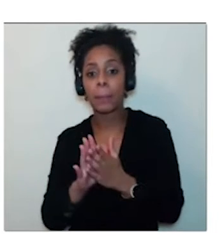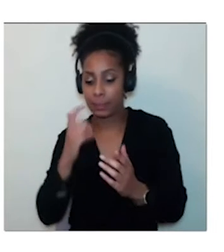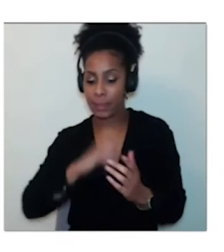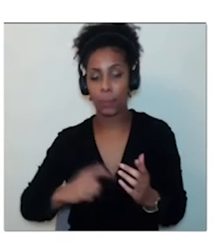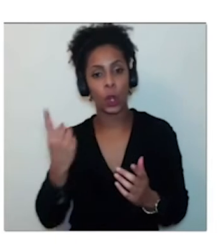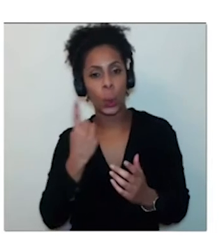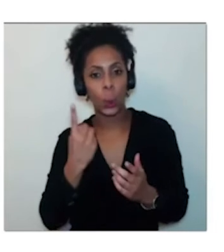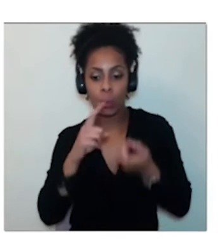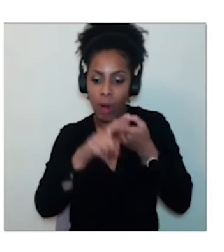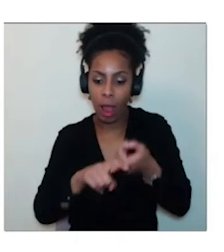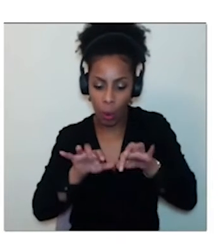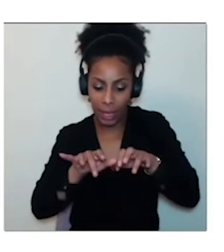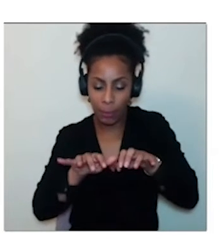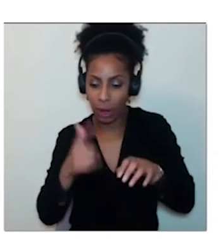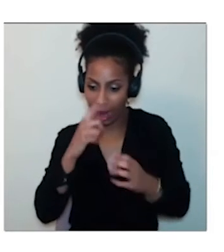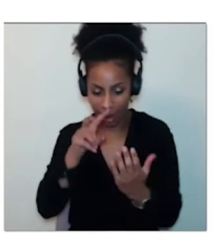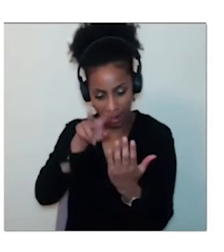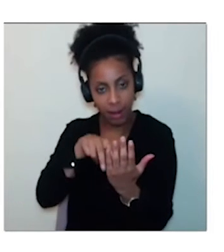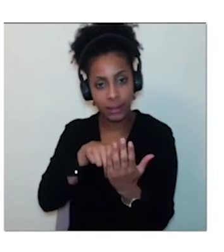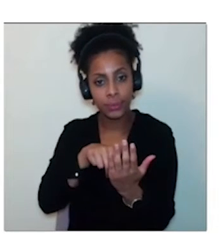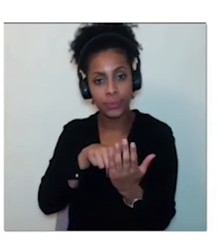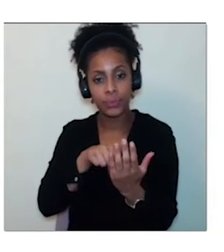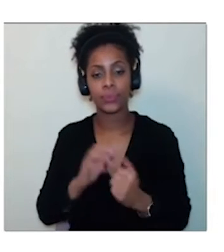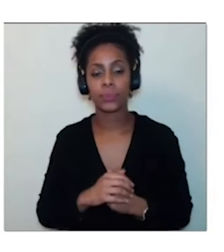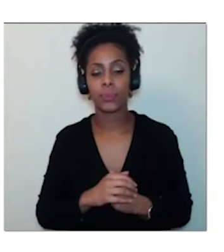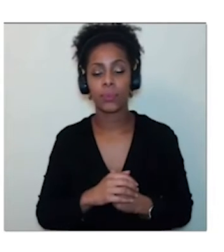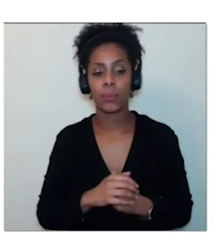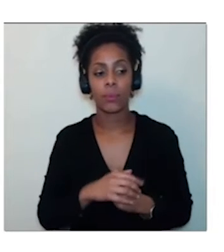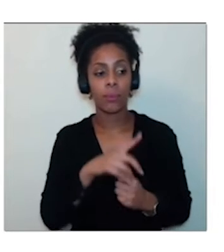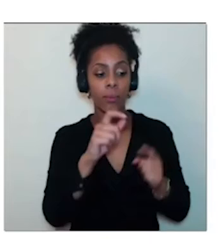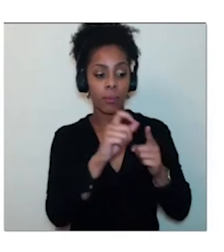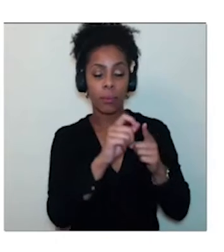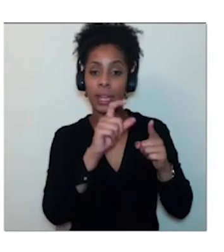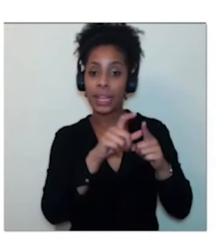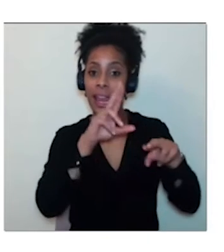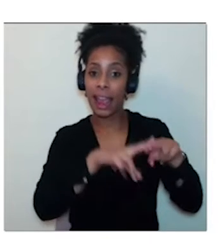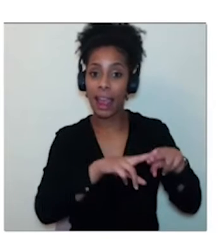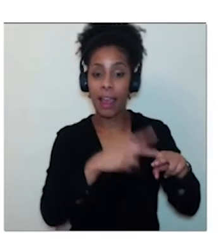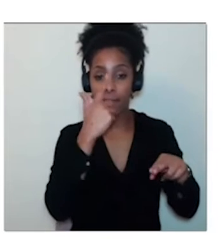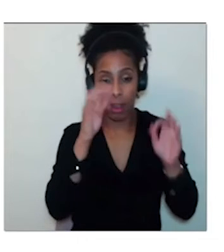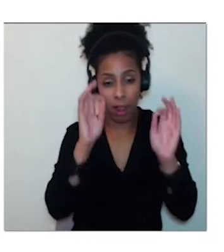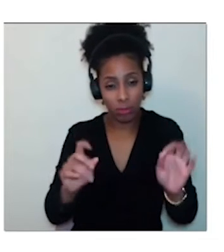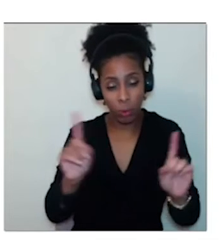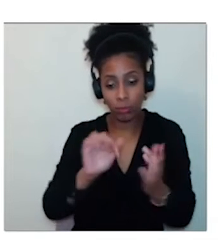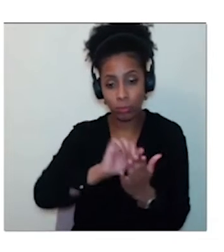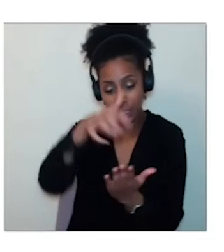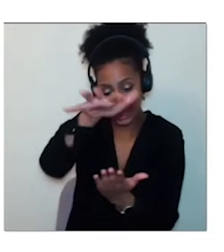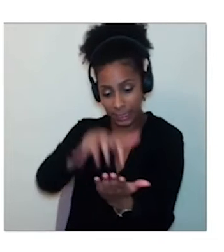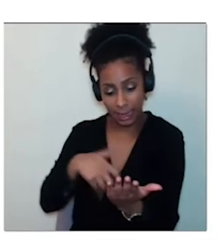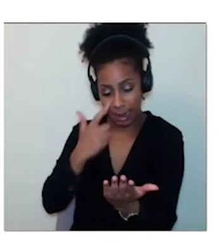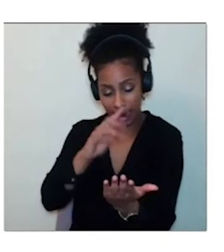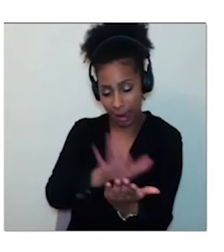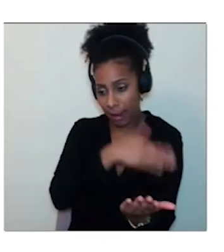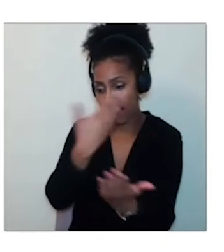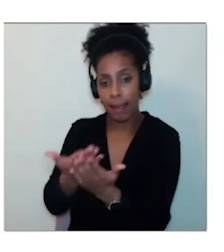control. PDF has the benefit that it can faithfully render printed material on digital devices and on